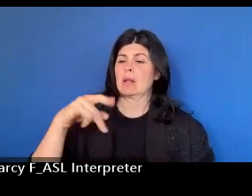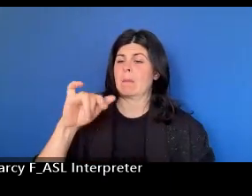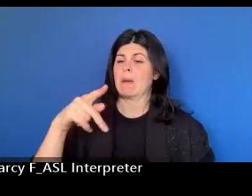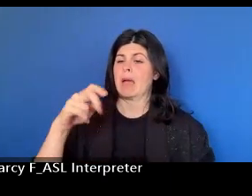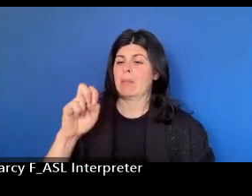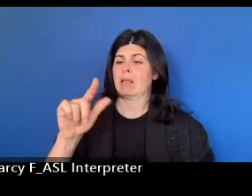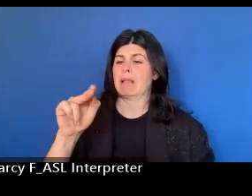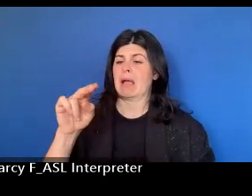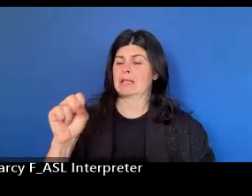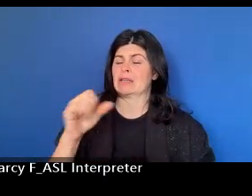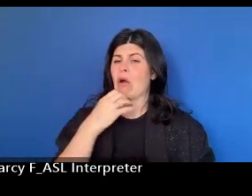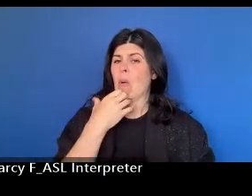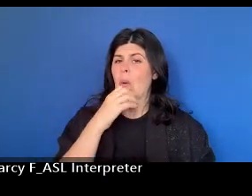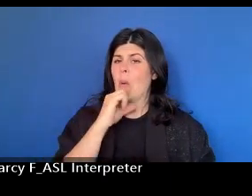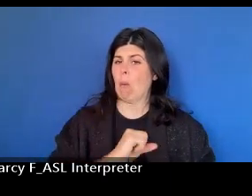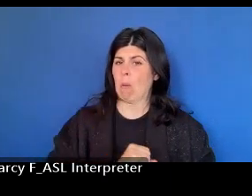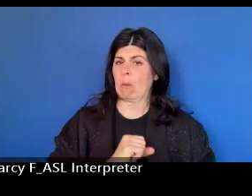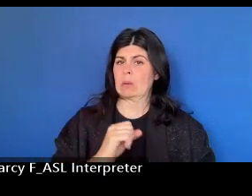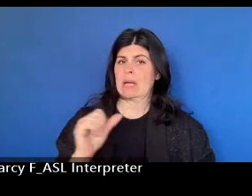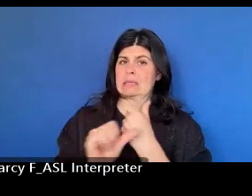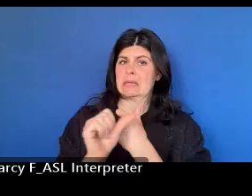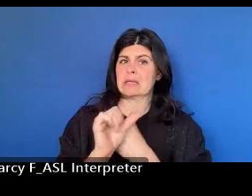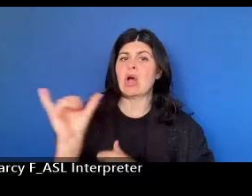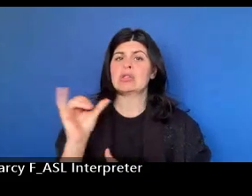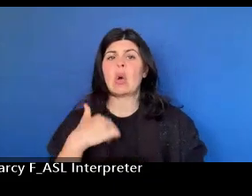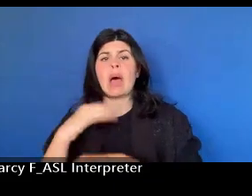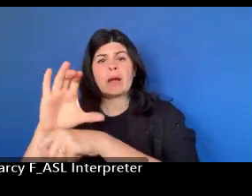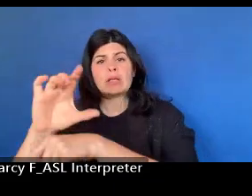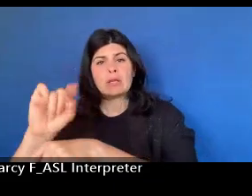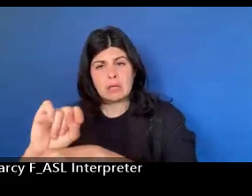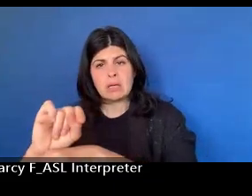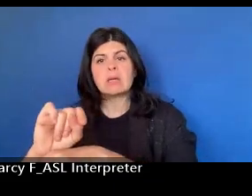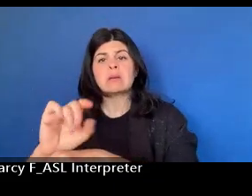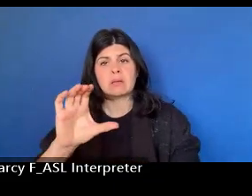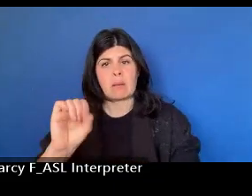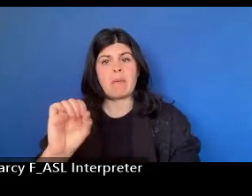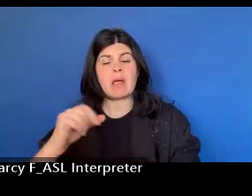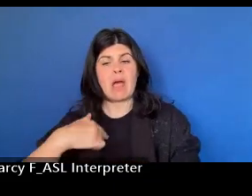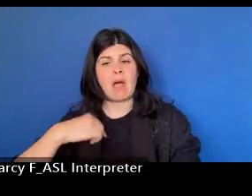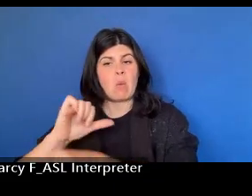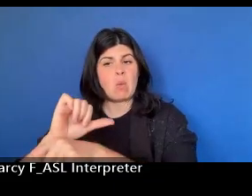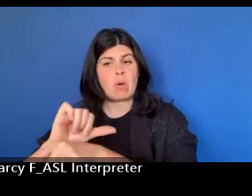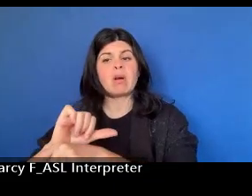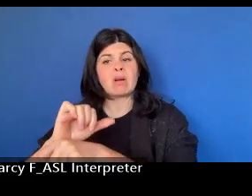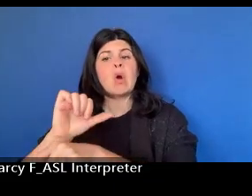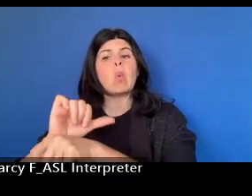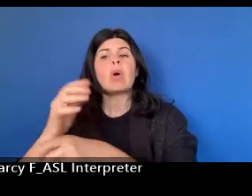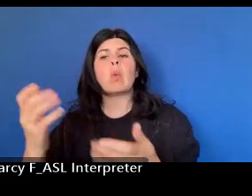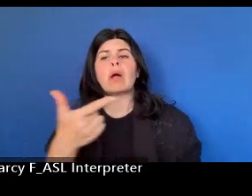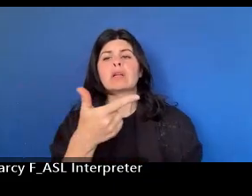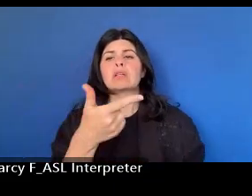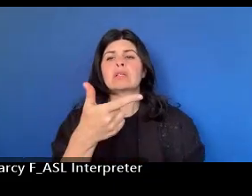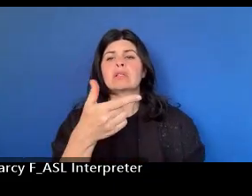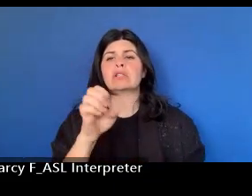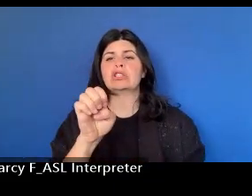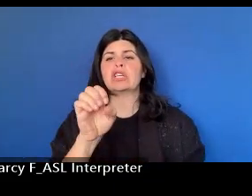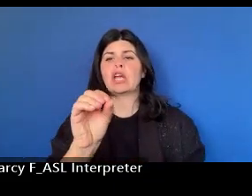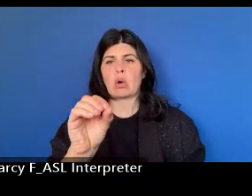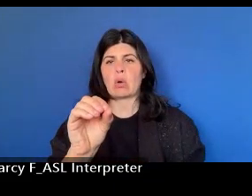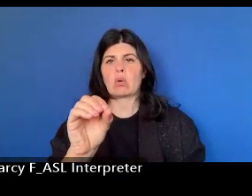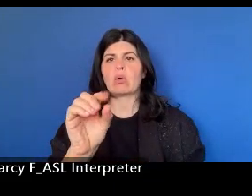in a consulting company that work on geothermal, and we have many cases. We visit locations in